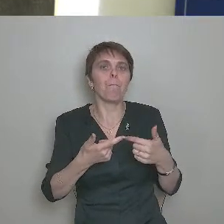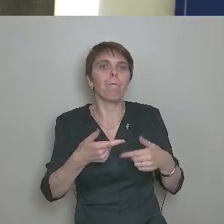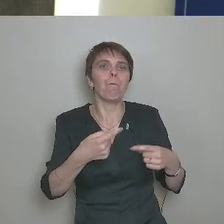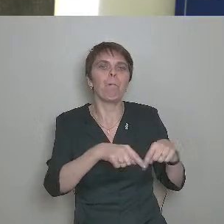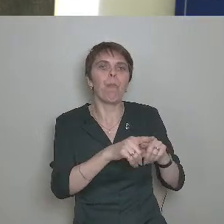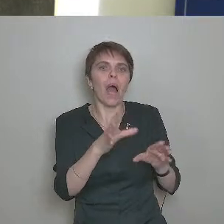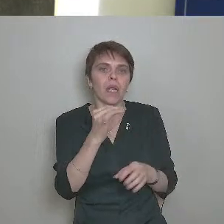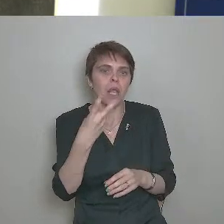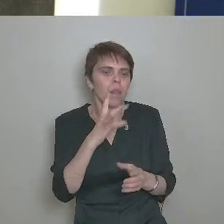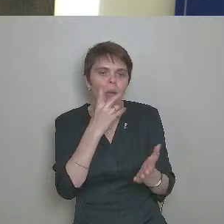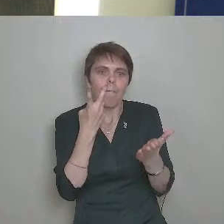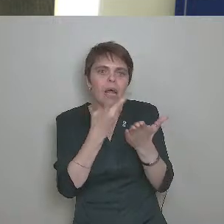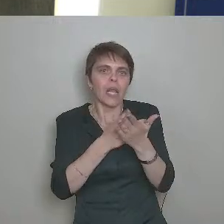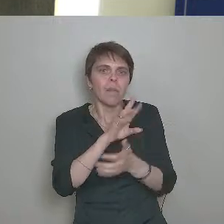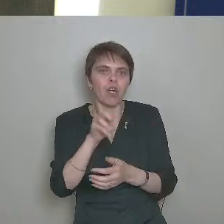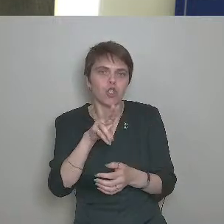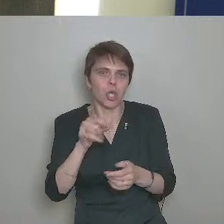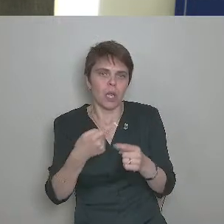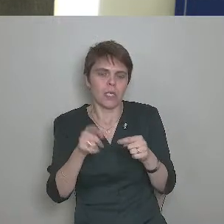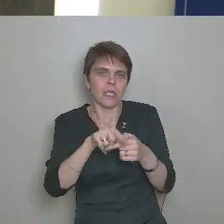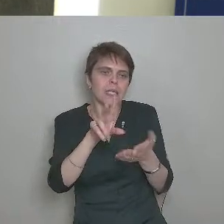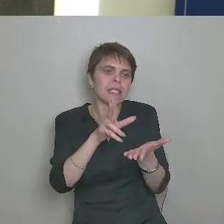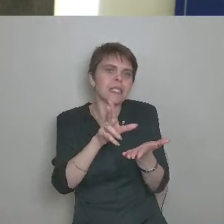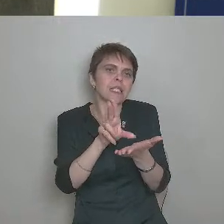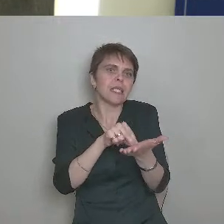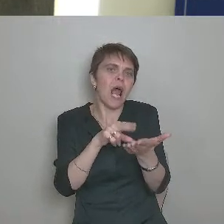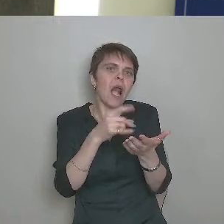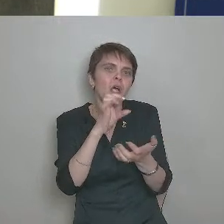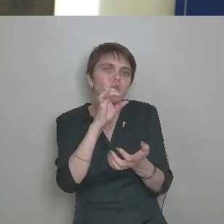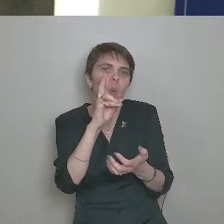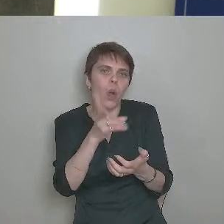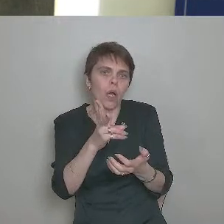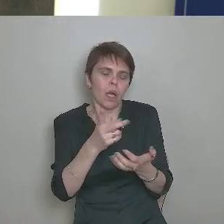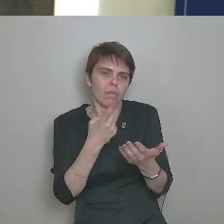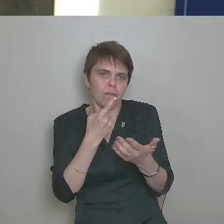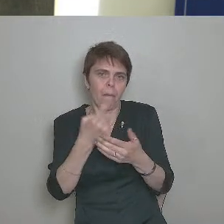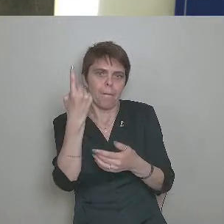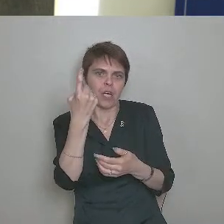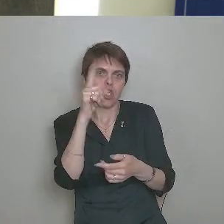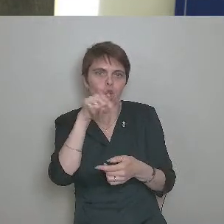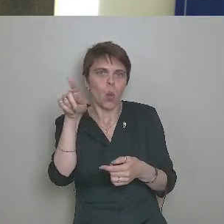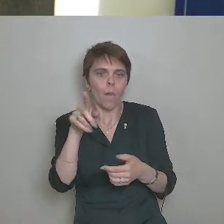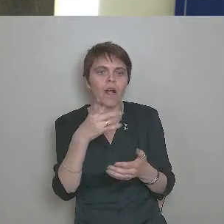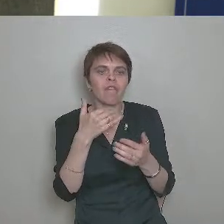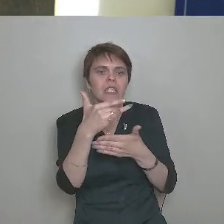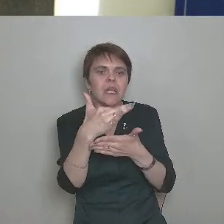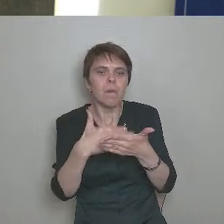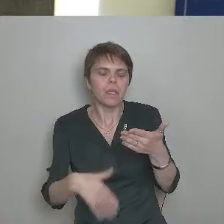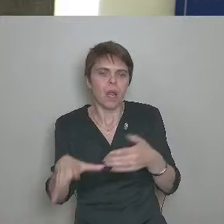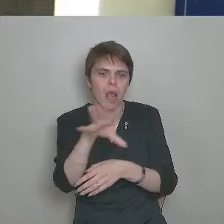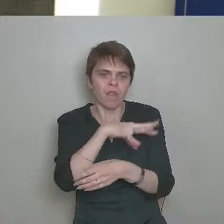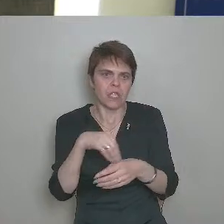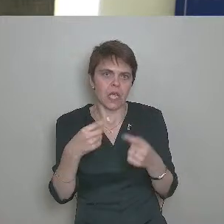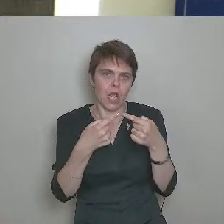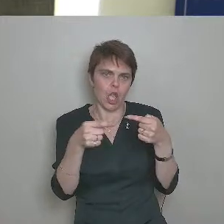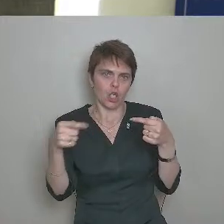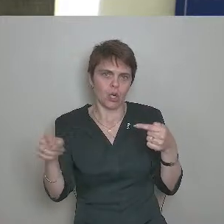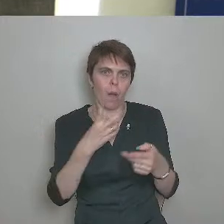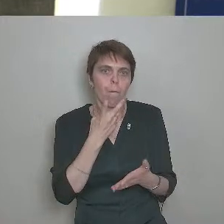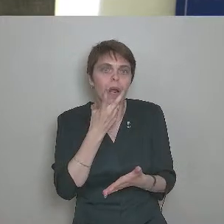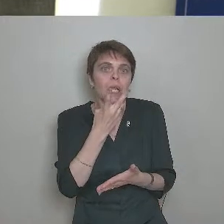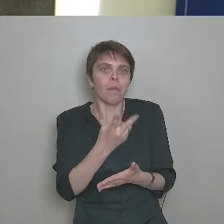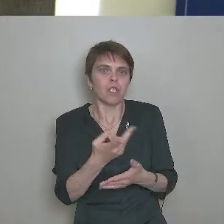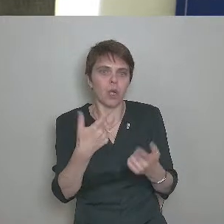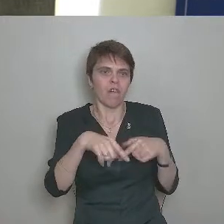liberalized requirements as to the consent to run, but there is no template there for the